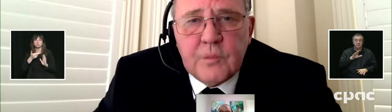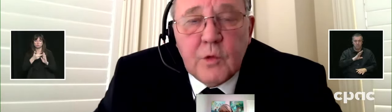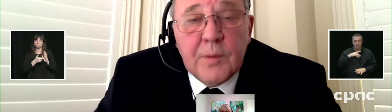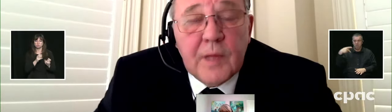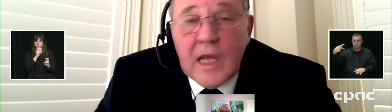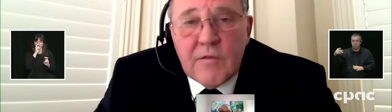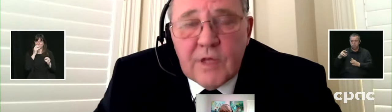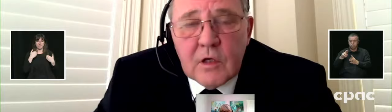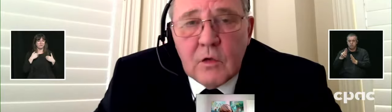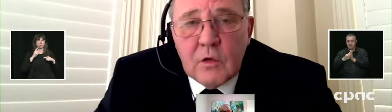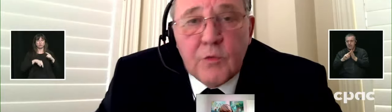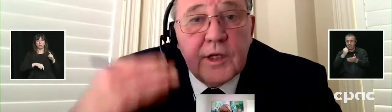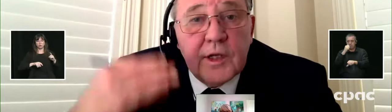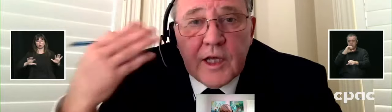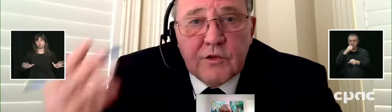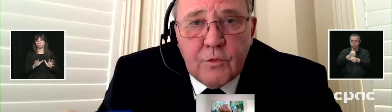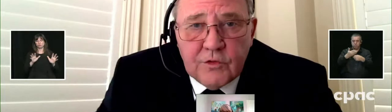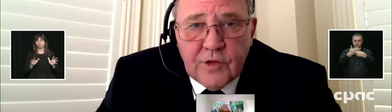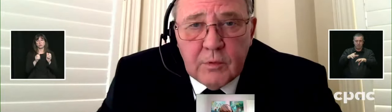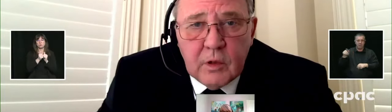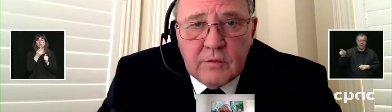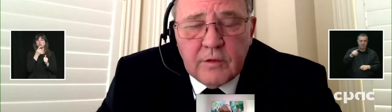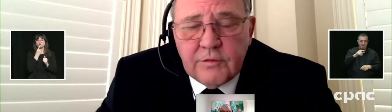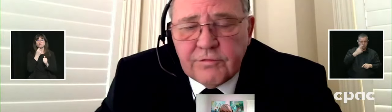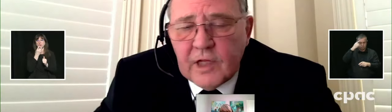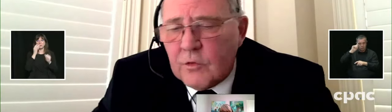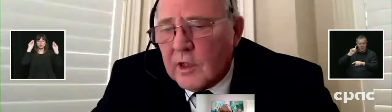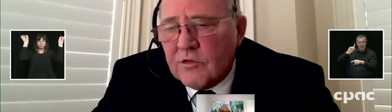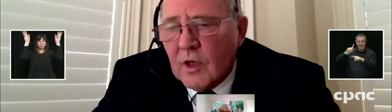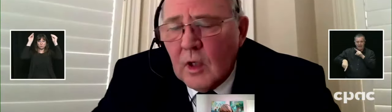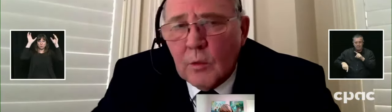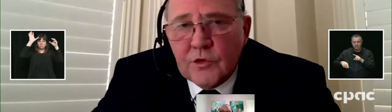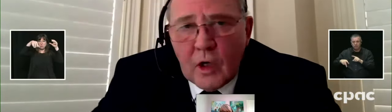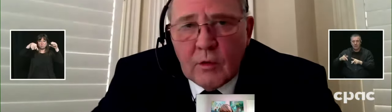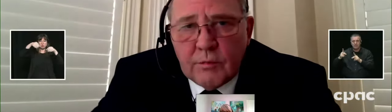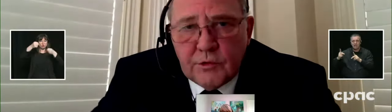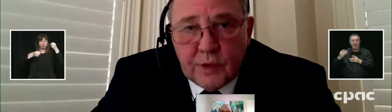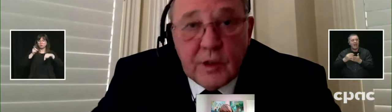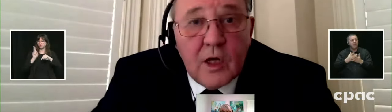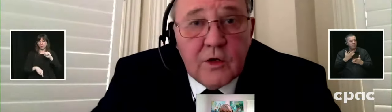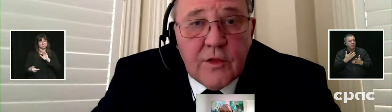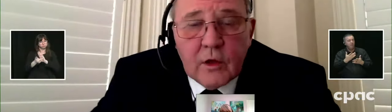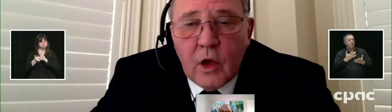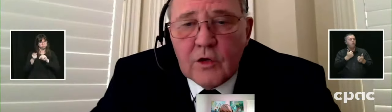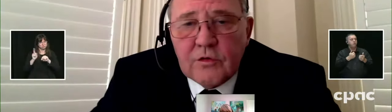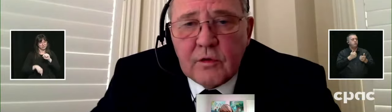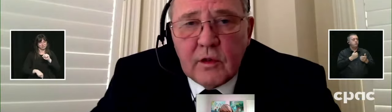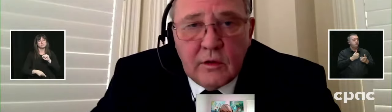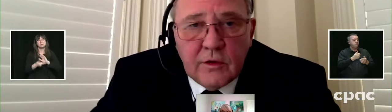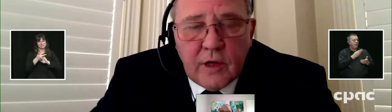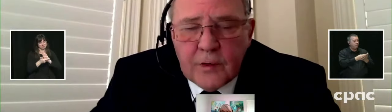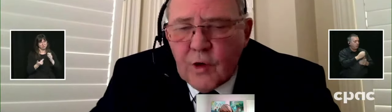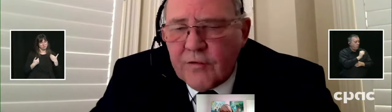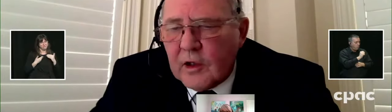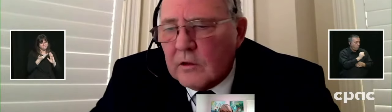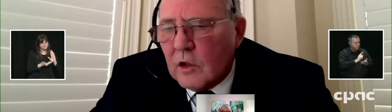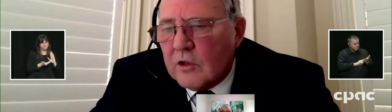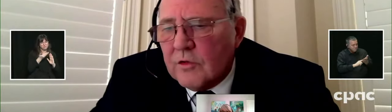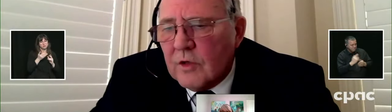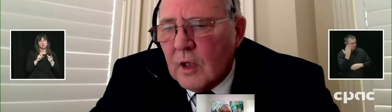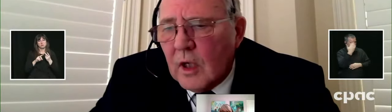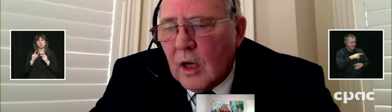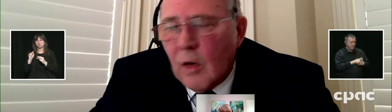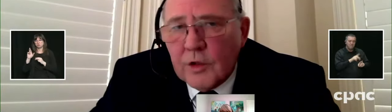from equipping any vehicle with red lights, for example, flashing red light, which are restricted under their laws, their Highway Traffic Act